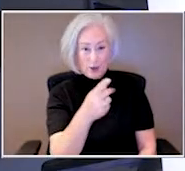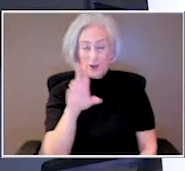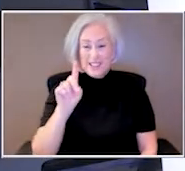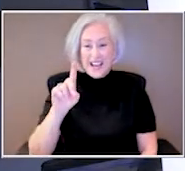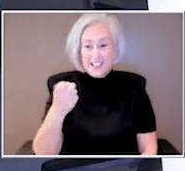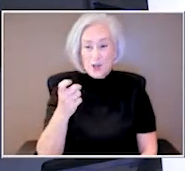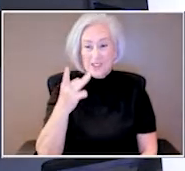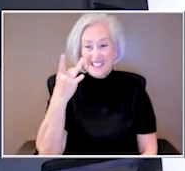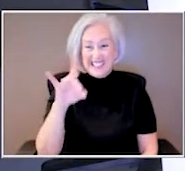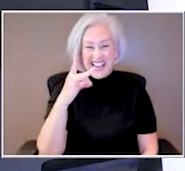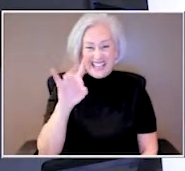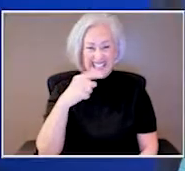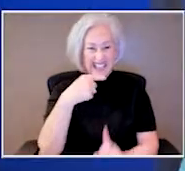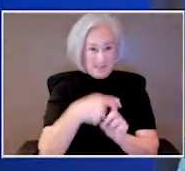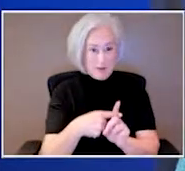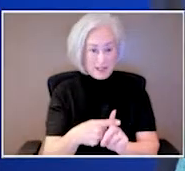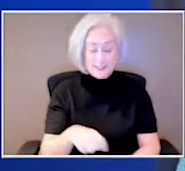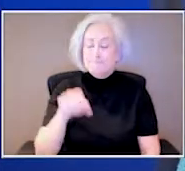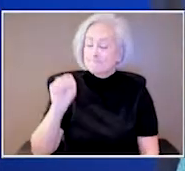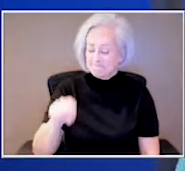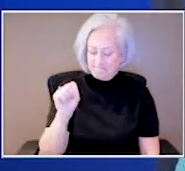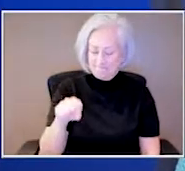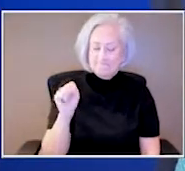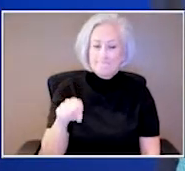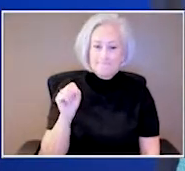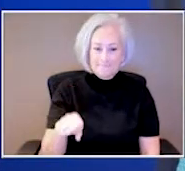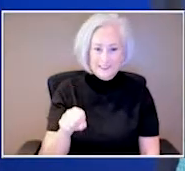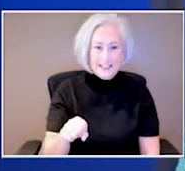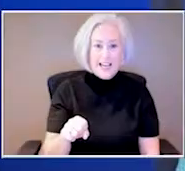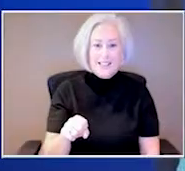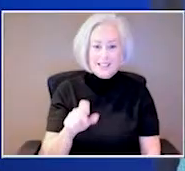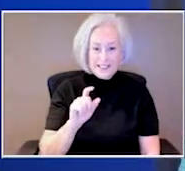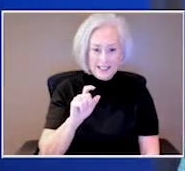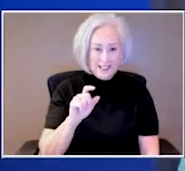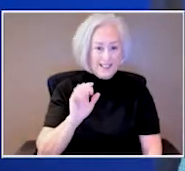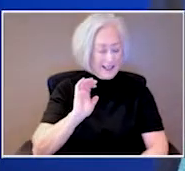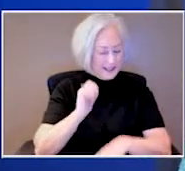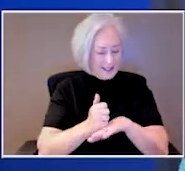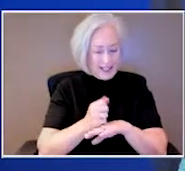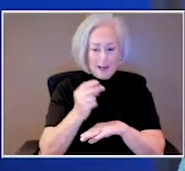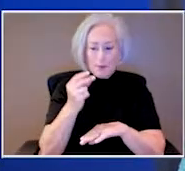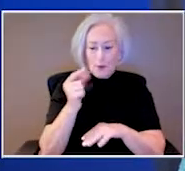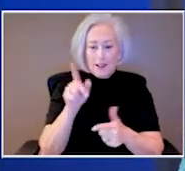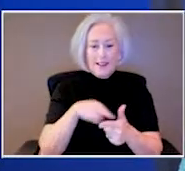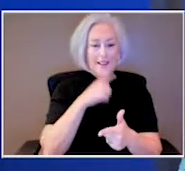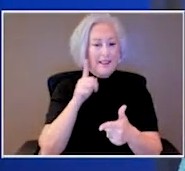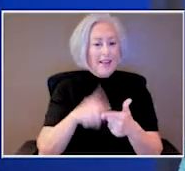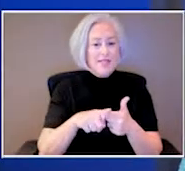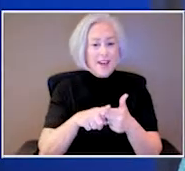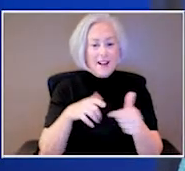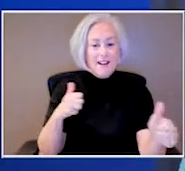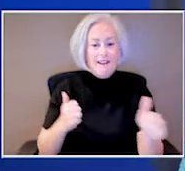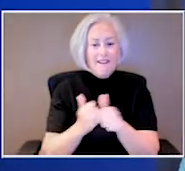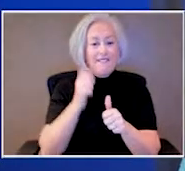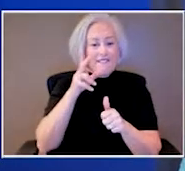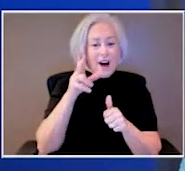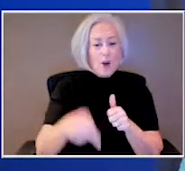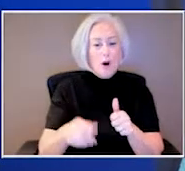ago. They resected it very quickly, and then we followed that up with some